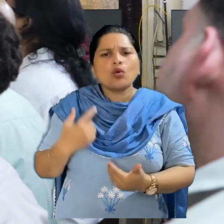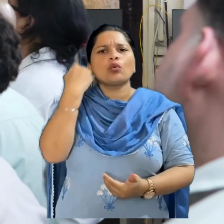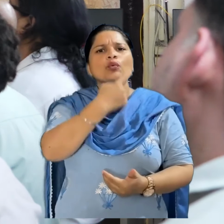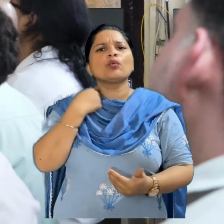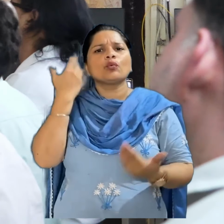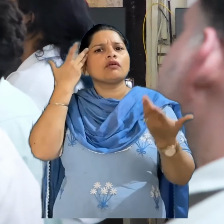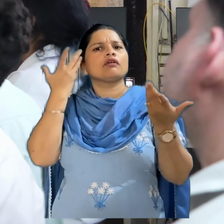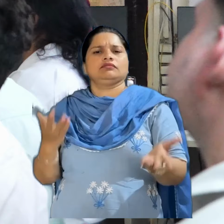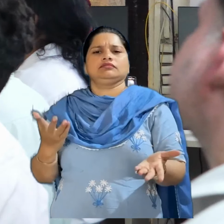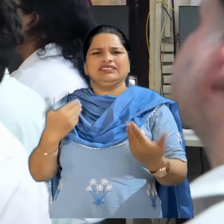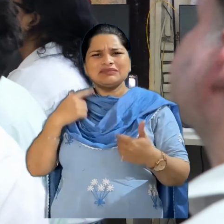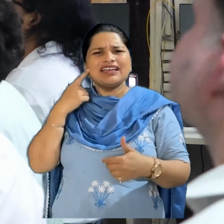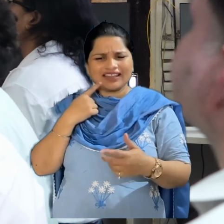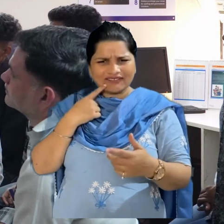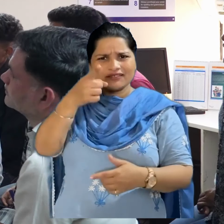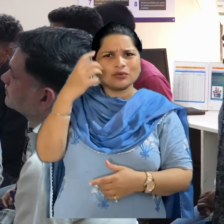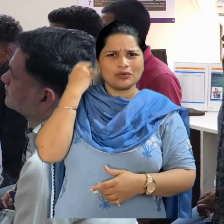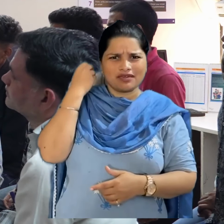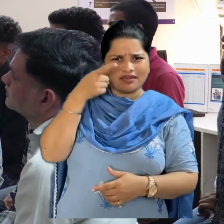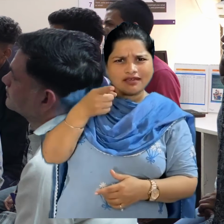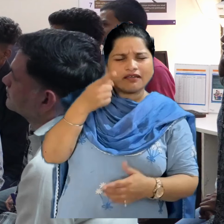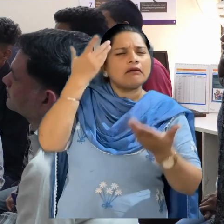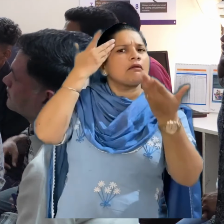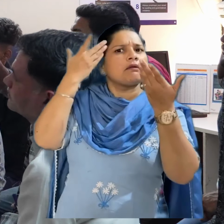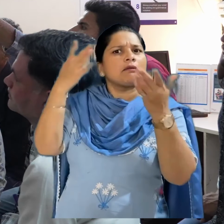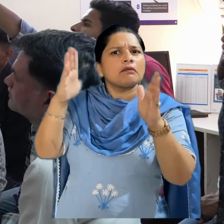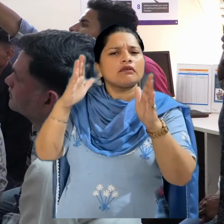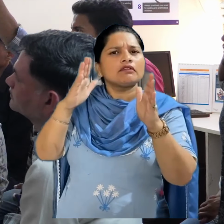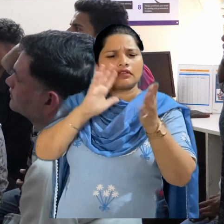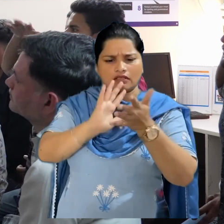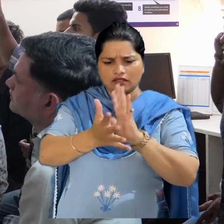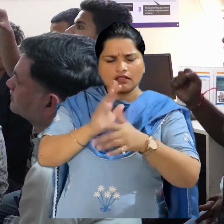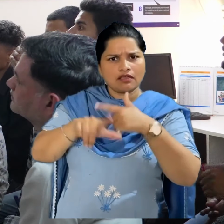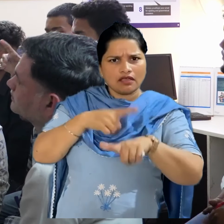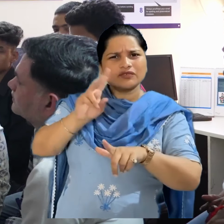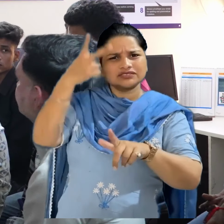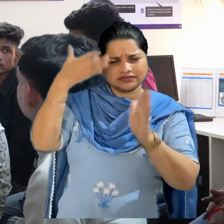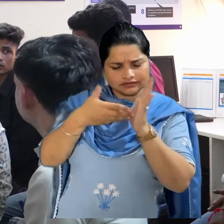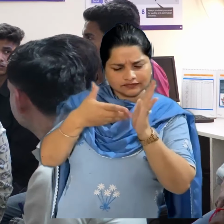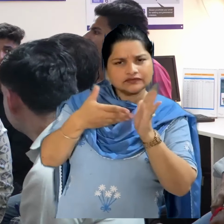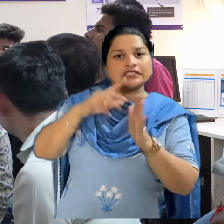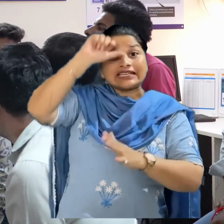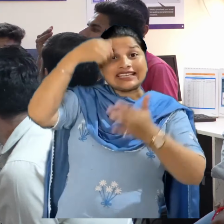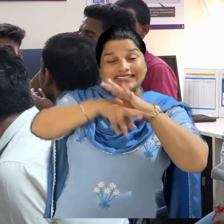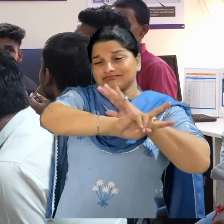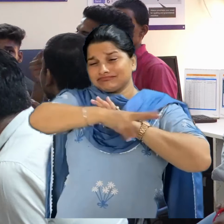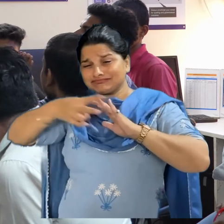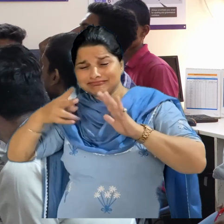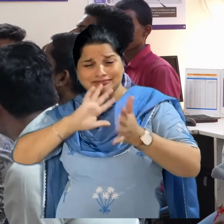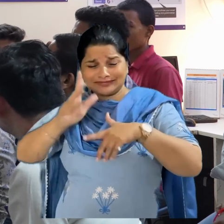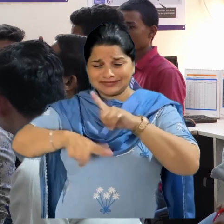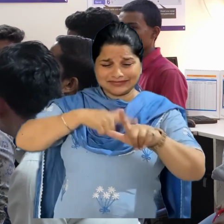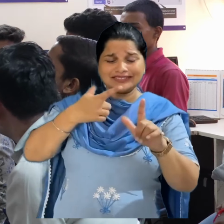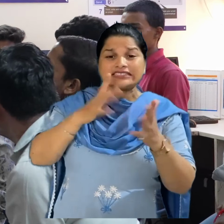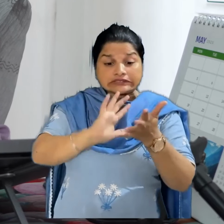were hearing. They didn't know that their language was different, that India had so many languages. They didn't know what they could